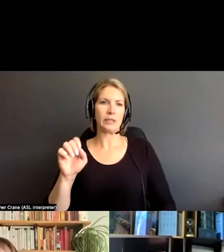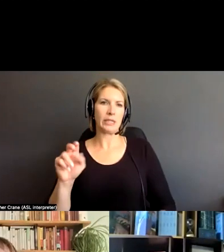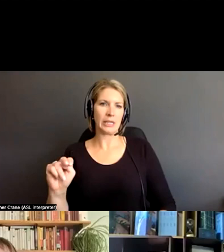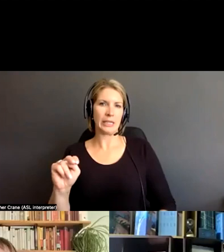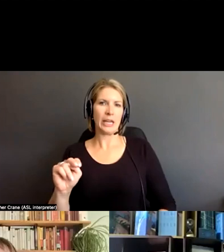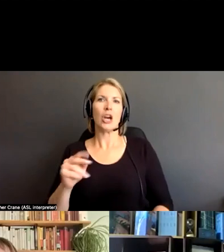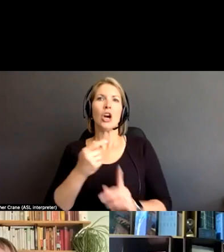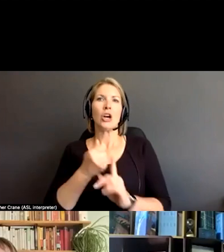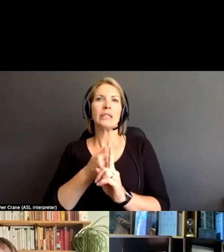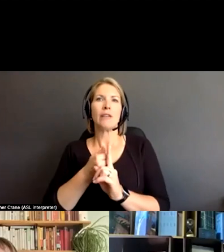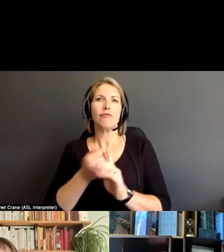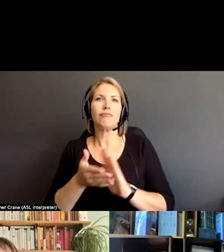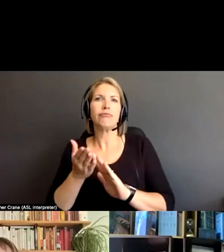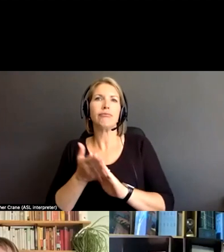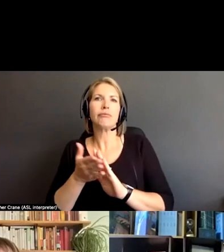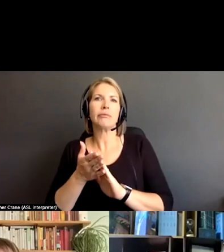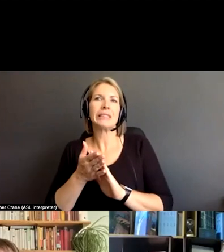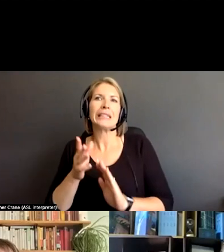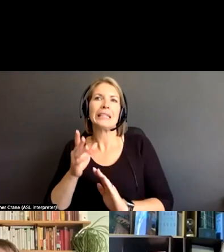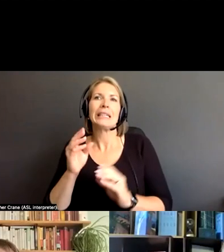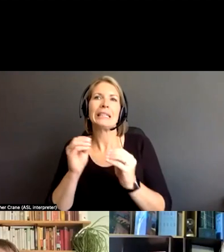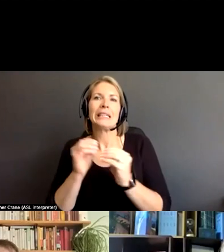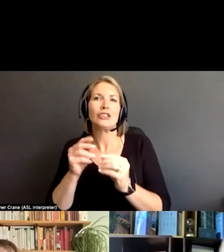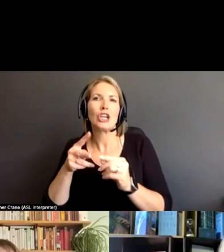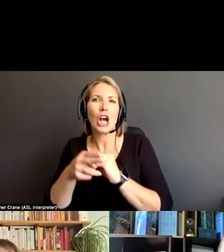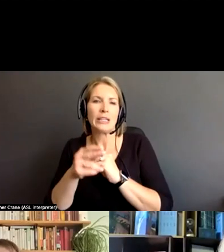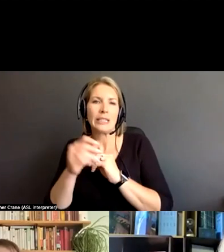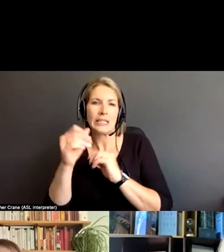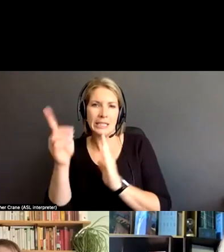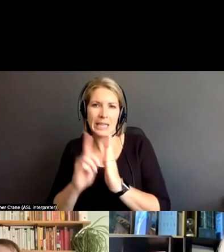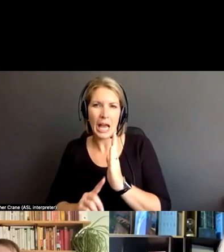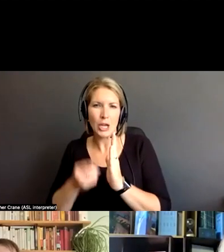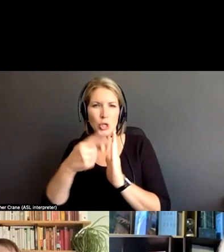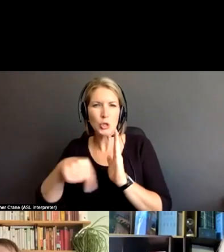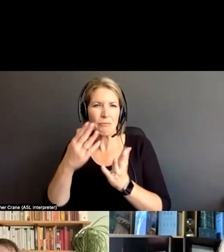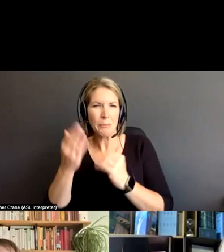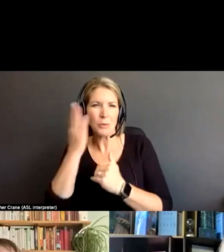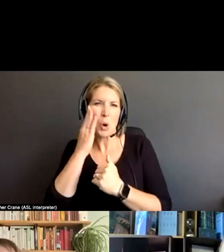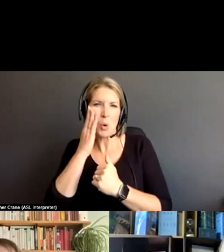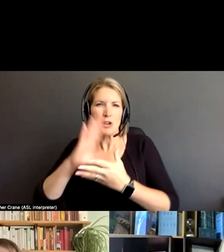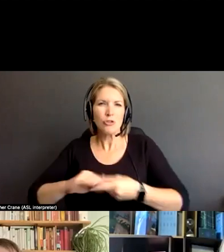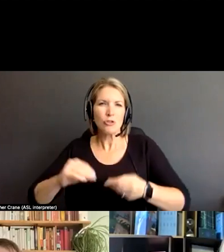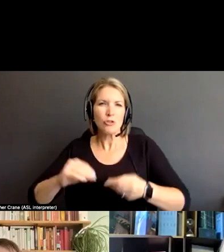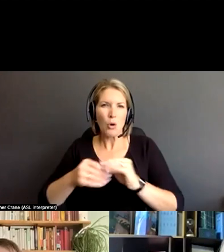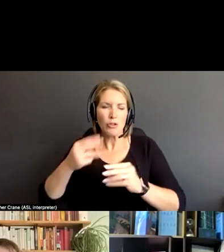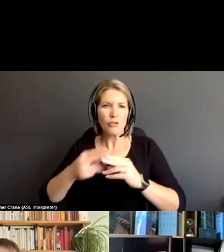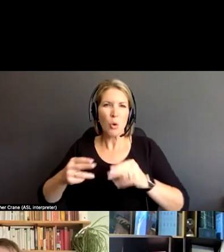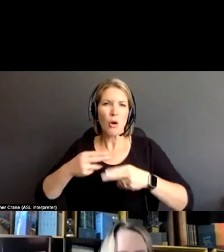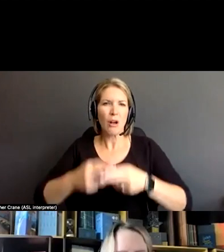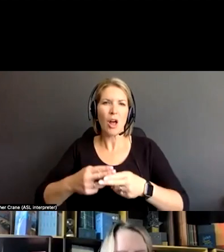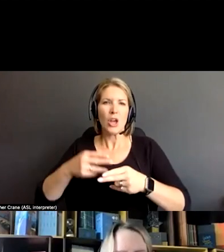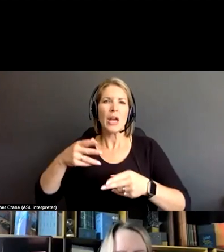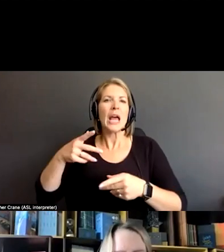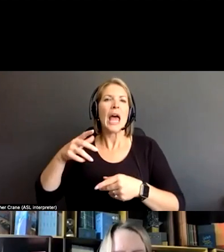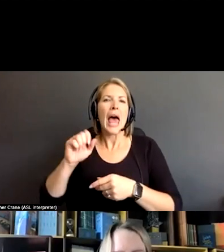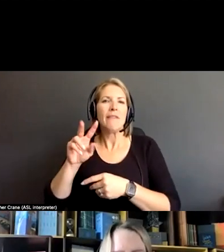Olson Publishing, which you may know from the annual short story advent calendar. Gigi Lau is a